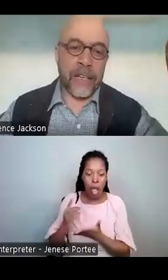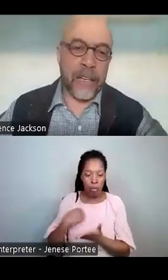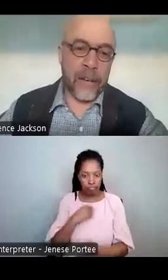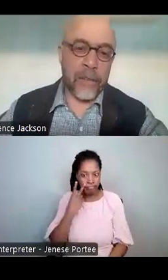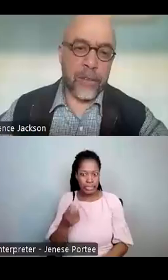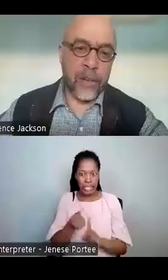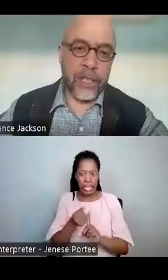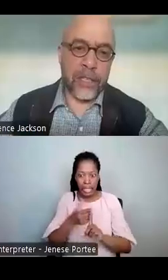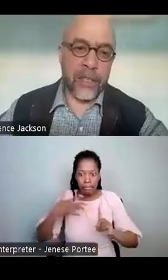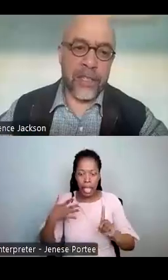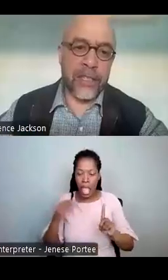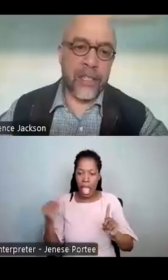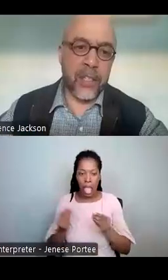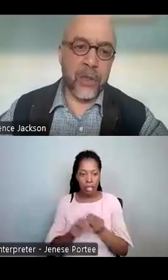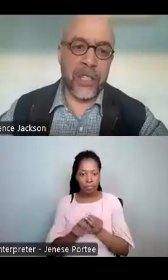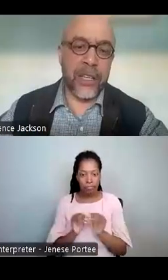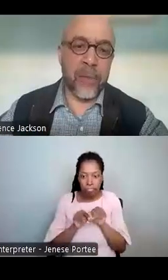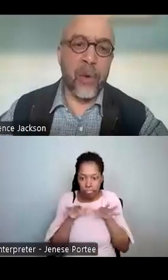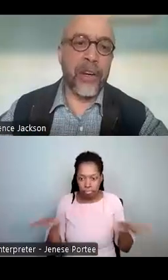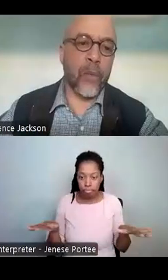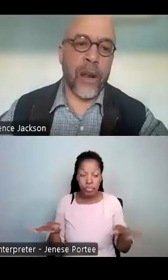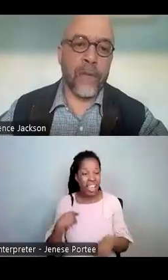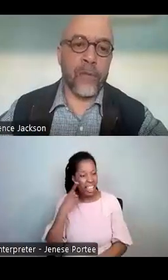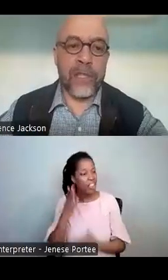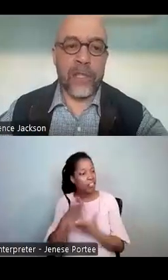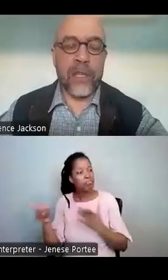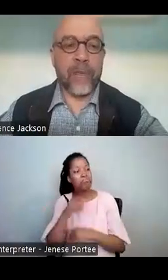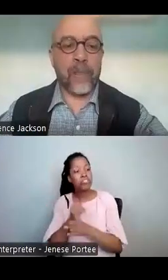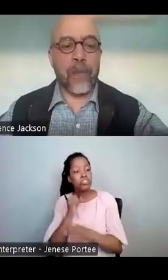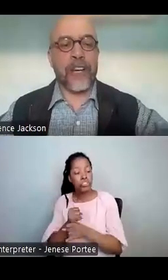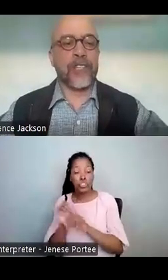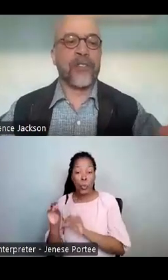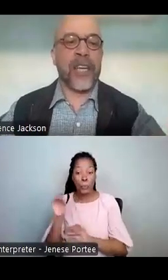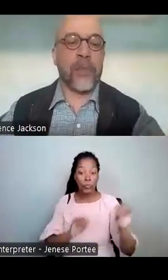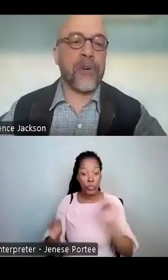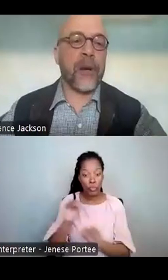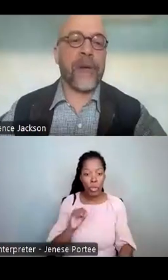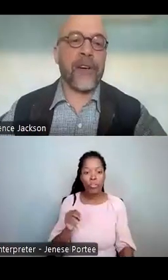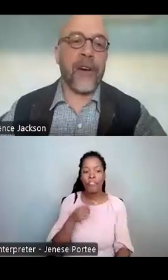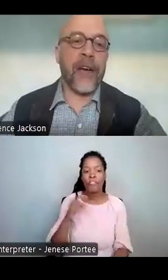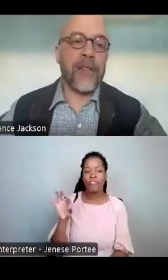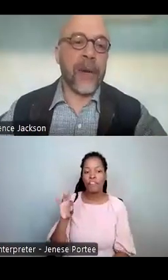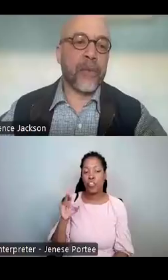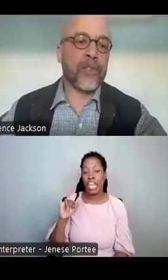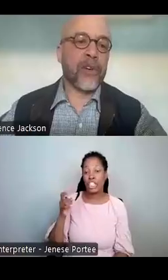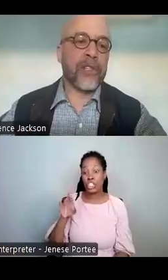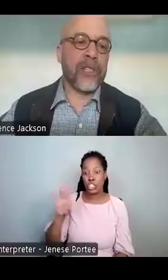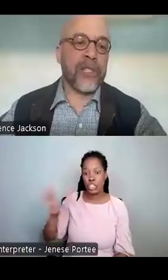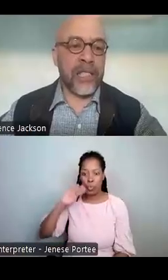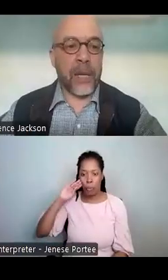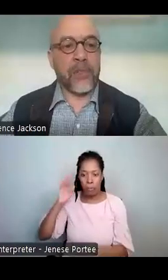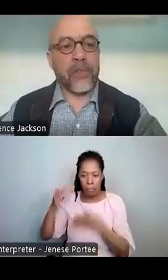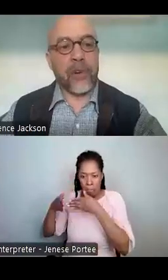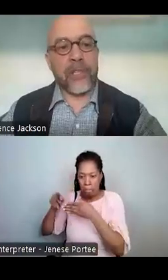I think that these institutions, they're moving around. This is Frazier's neighborhood up here, the Bethel Church, the